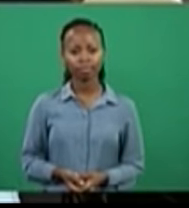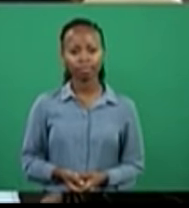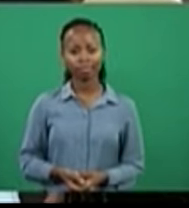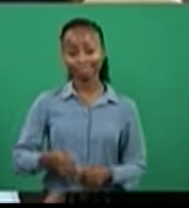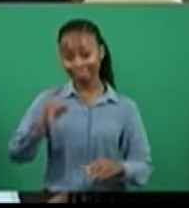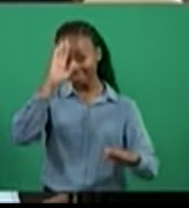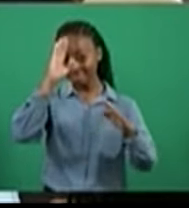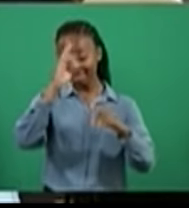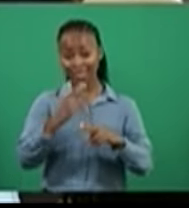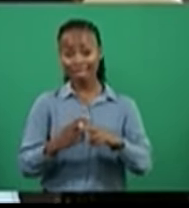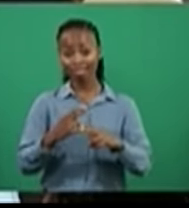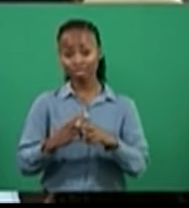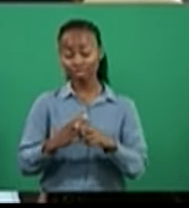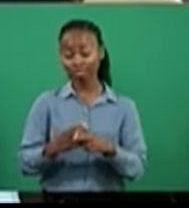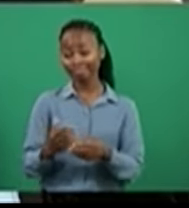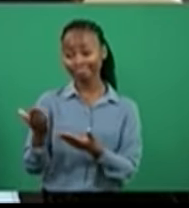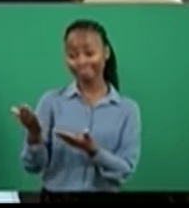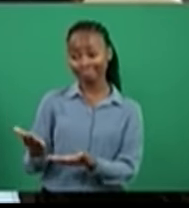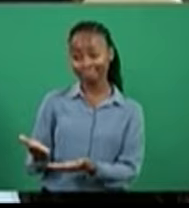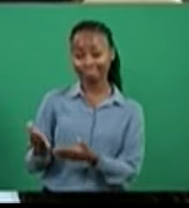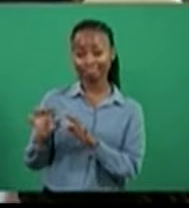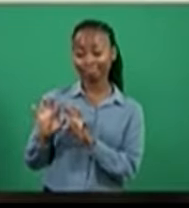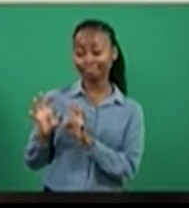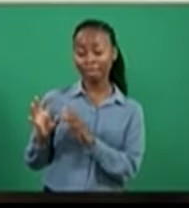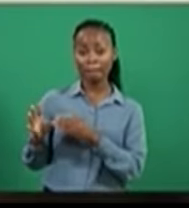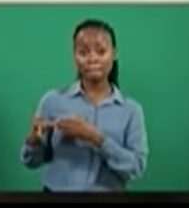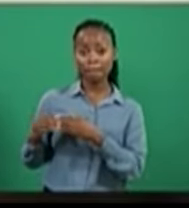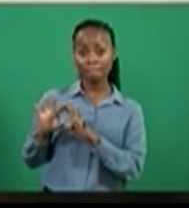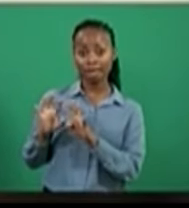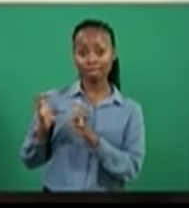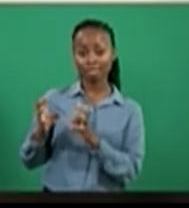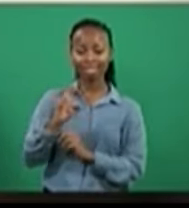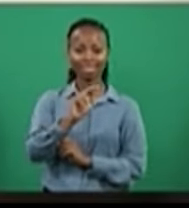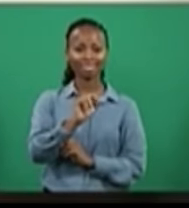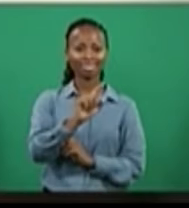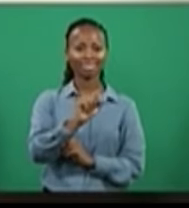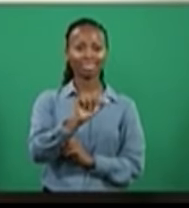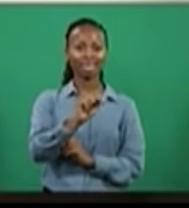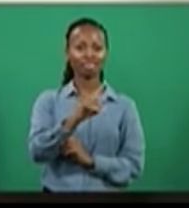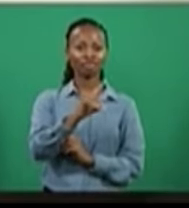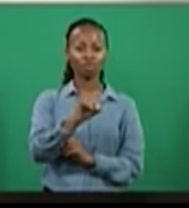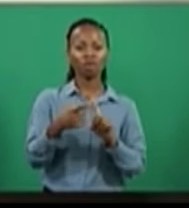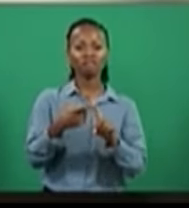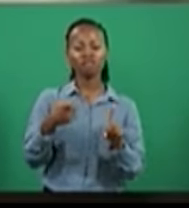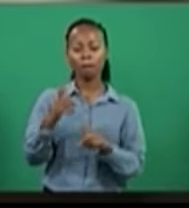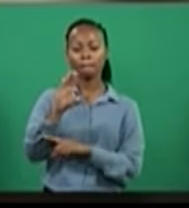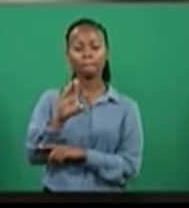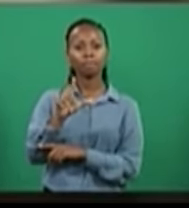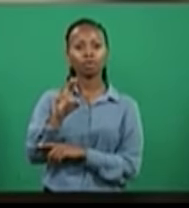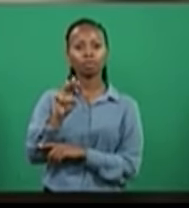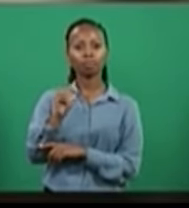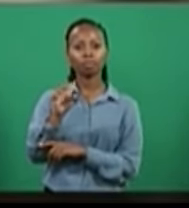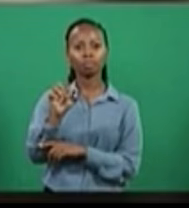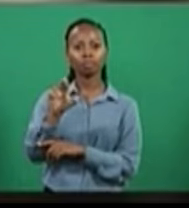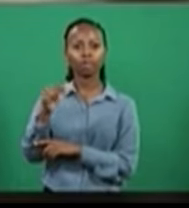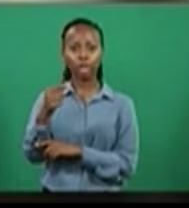Good afternoon, Governor and the MPC panel members. My name is Ndando Tsukwana from Bloomberg News. Governor, could